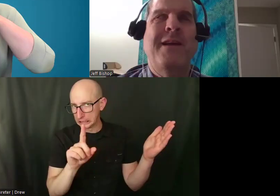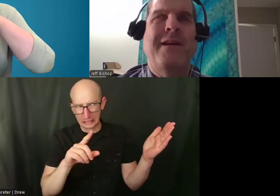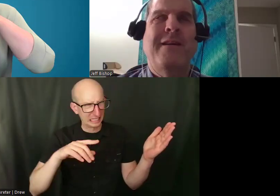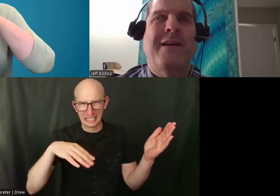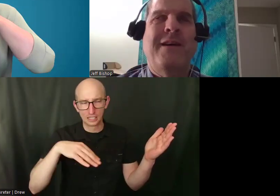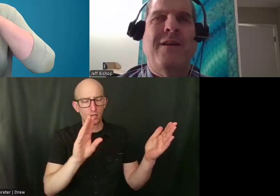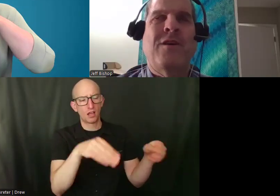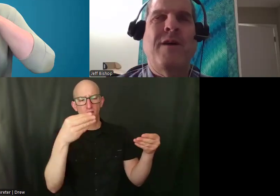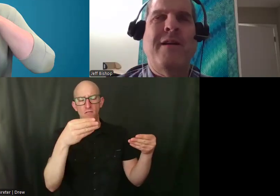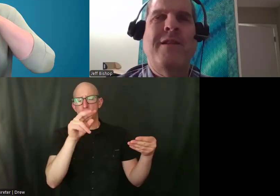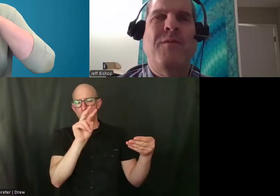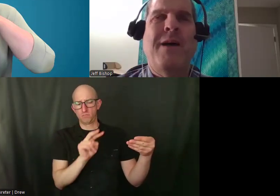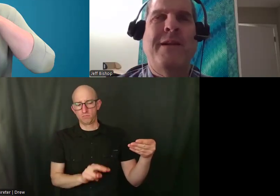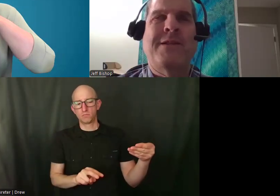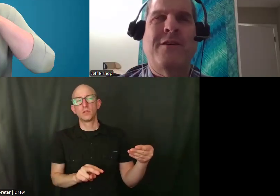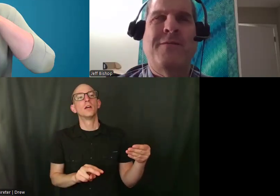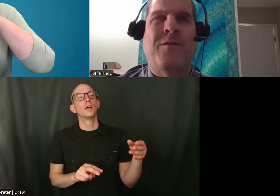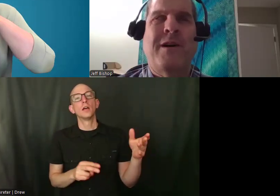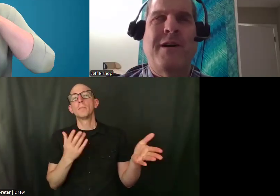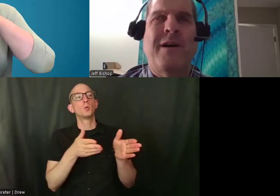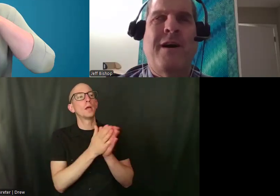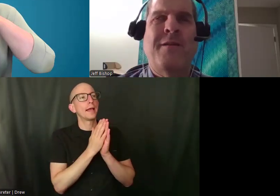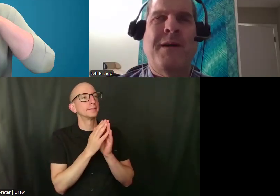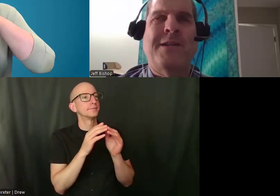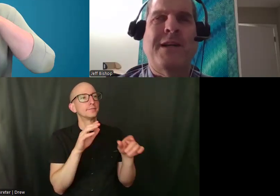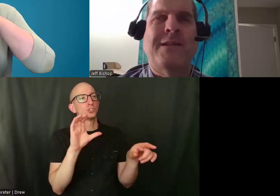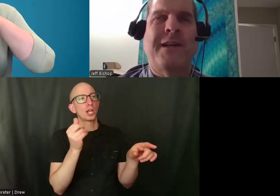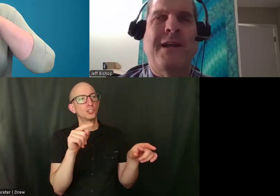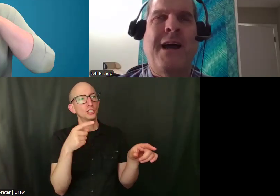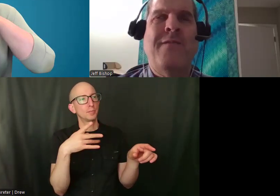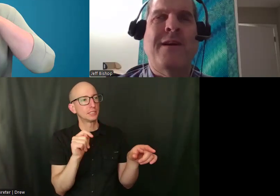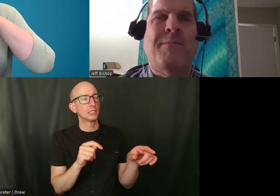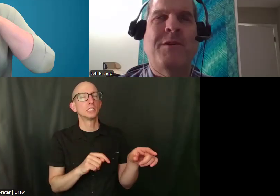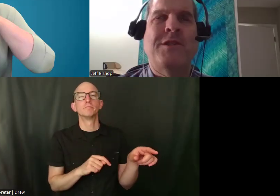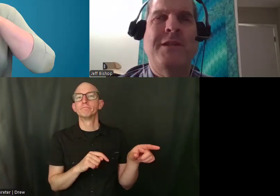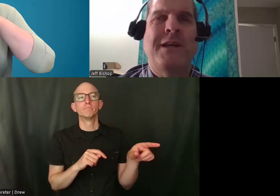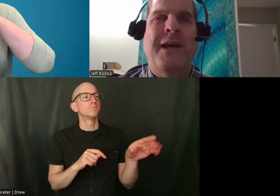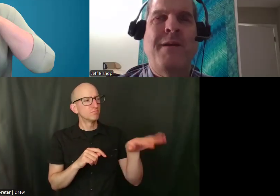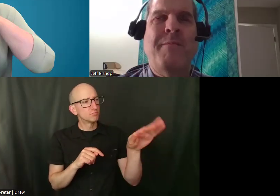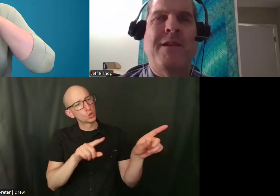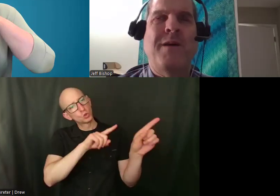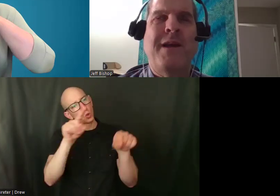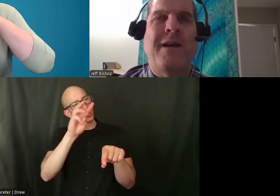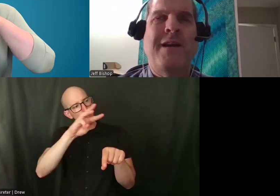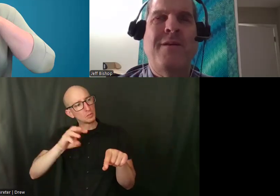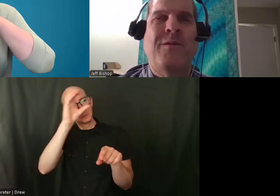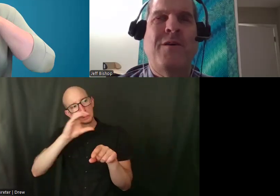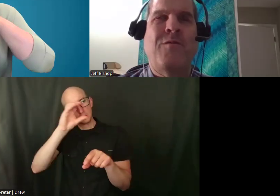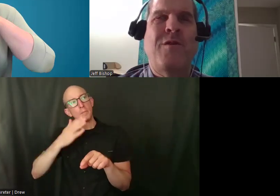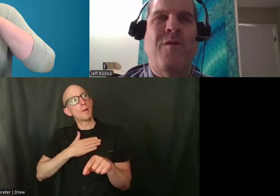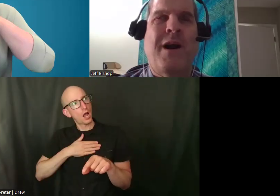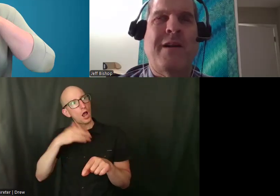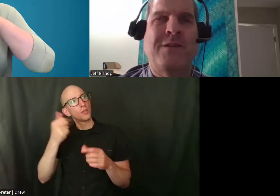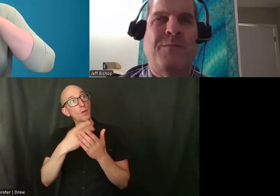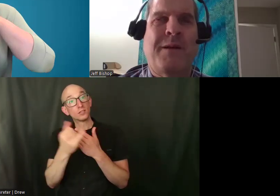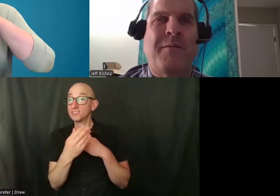like, go out on the web and search for other projects that I have accomplished. And by the way, it will know who